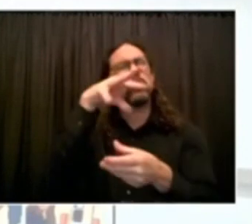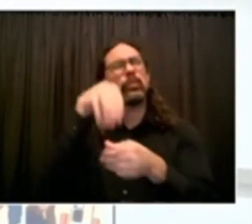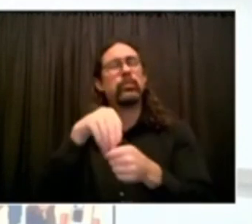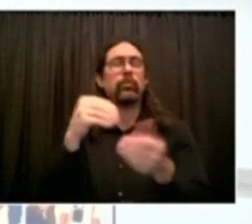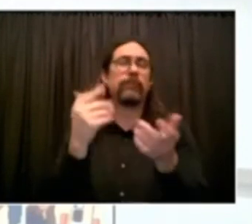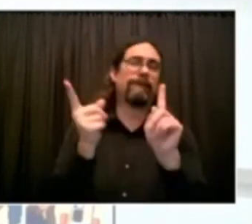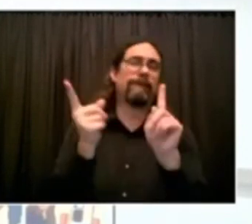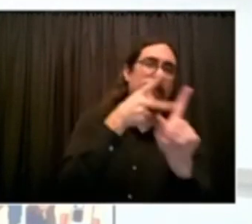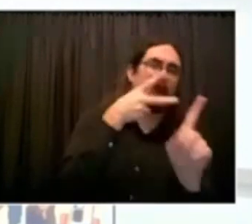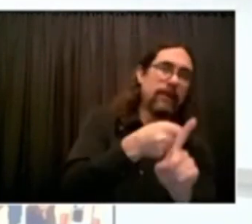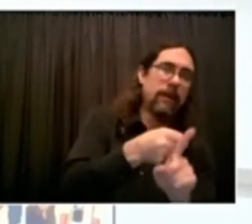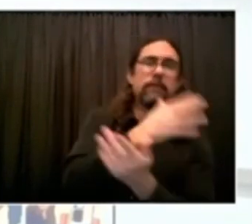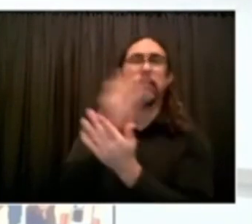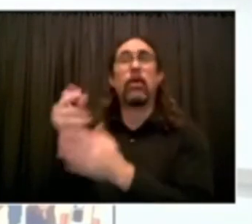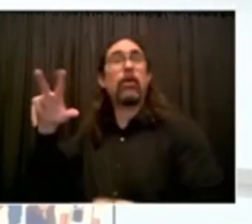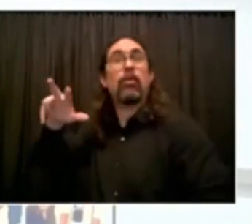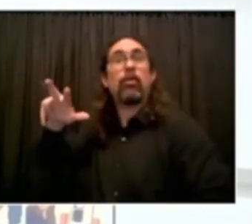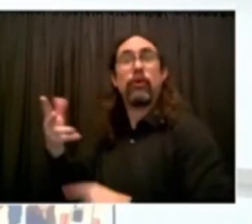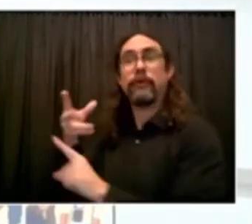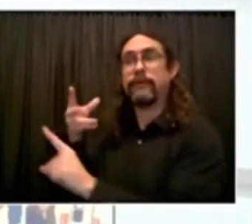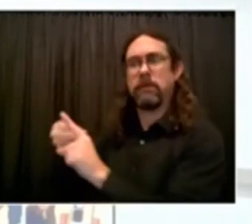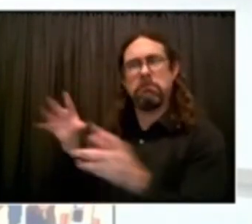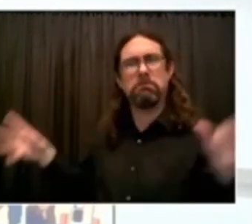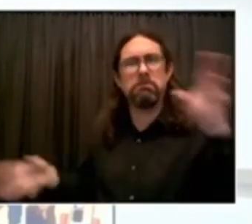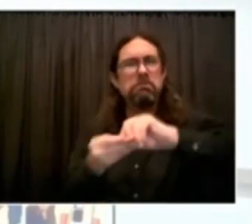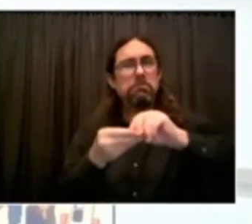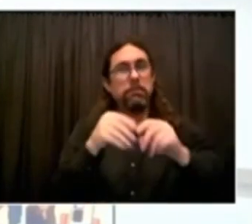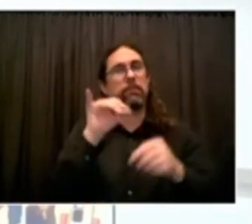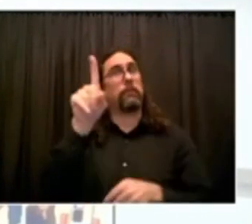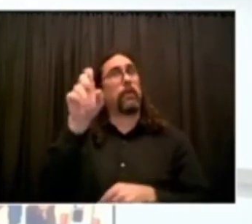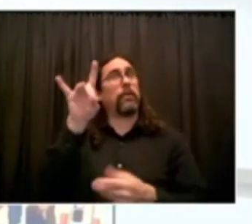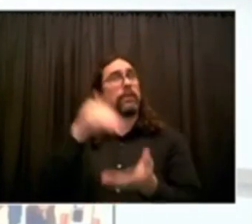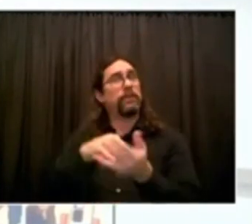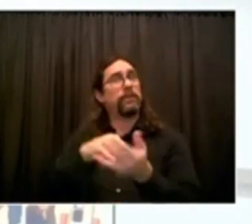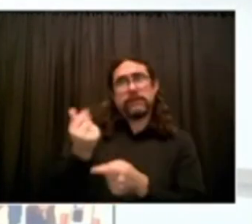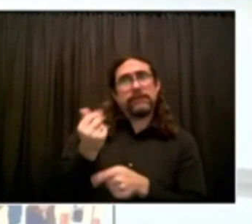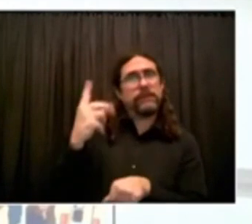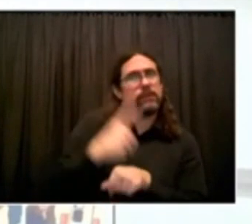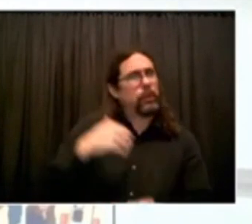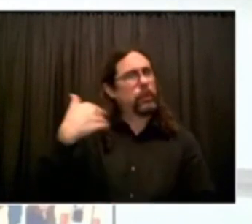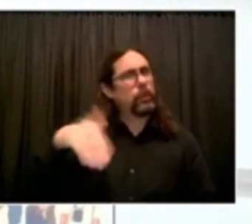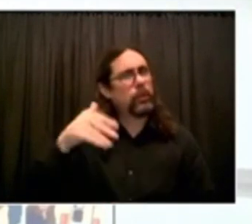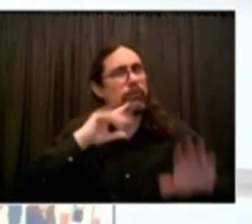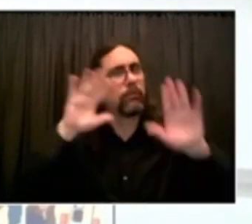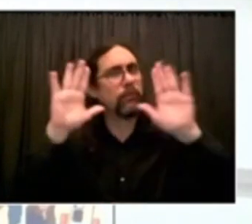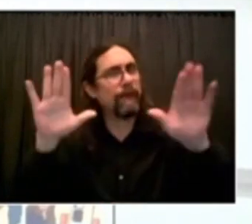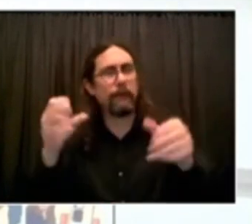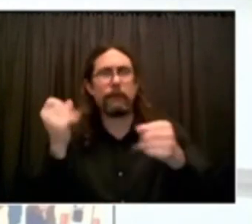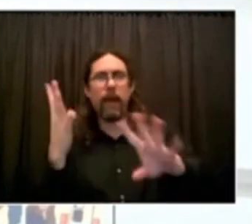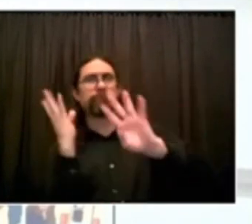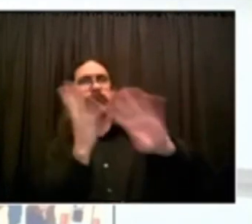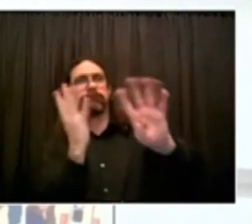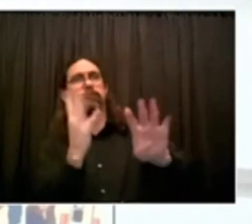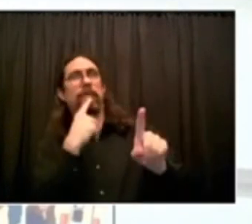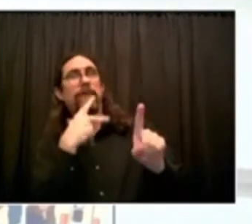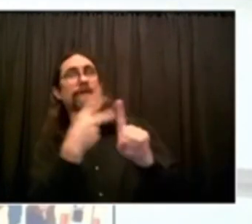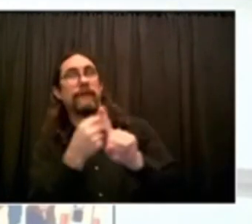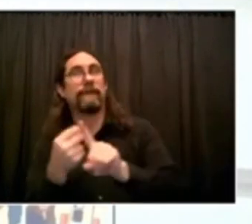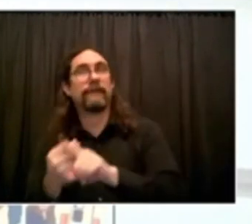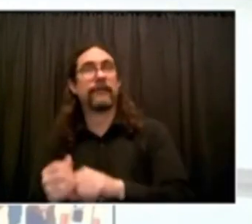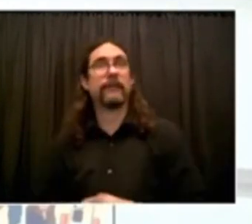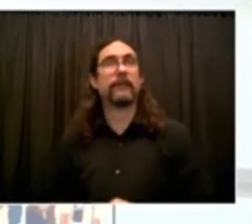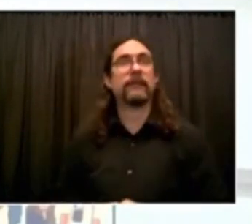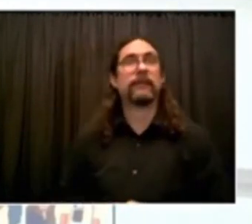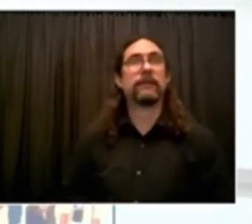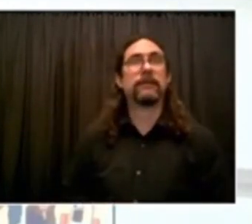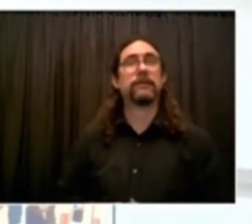1.2 million additional or booster doses already administered in NYC. And beyond vaccination, I'm grateful to everyone